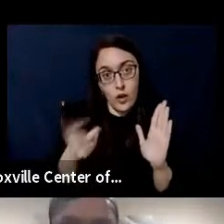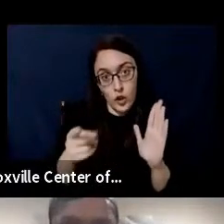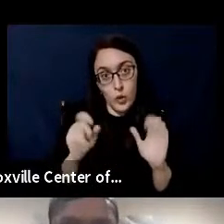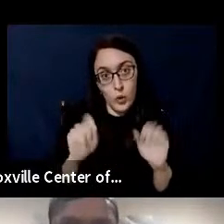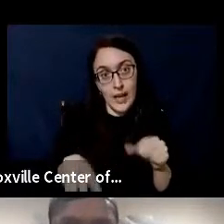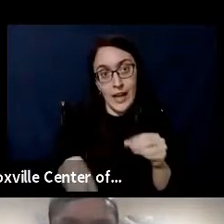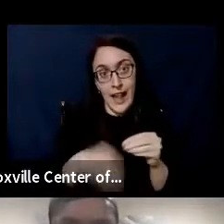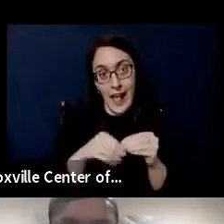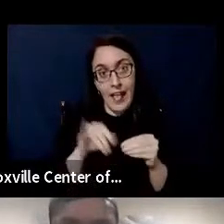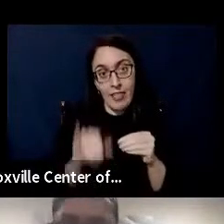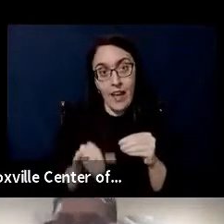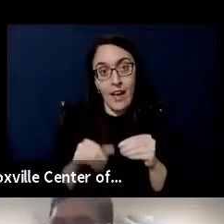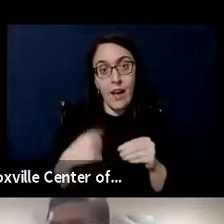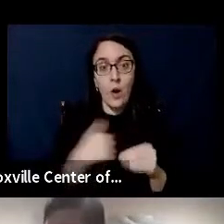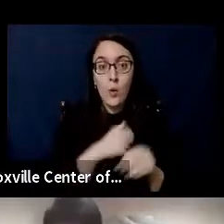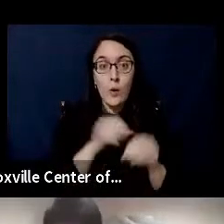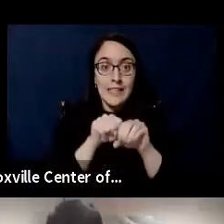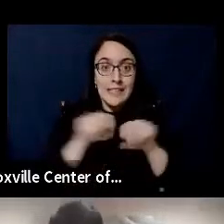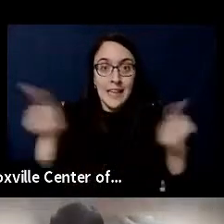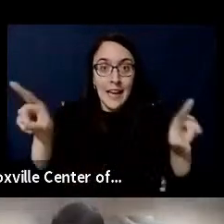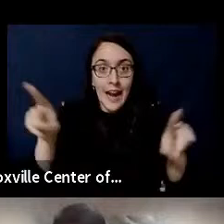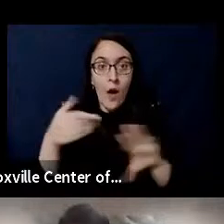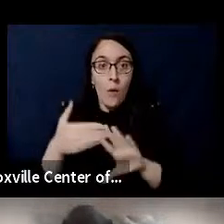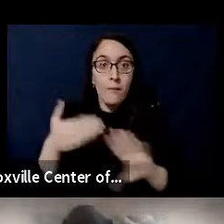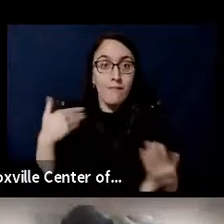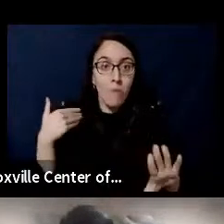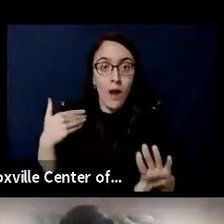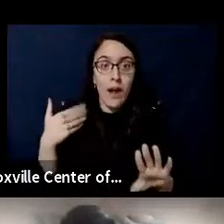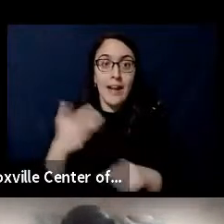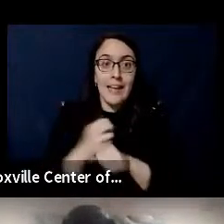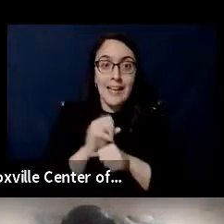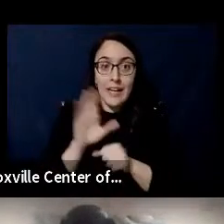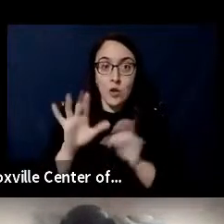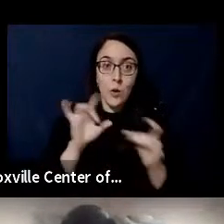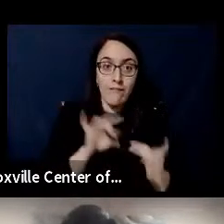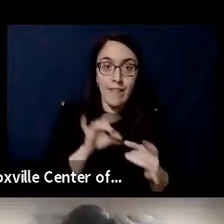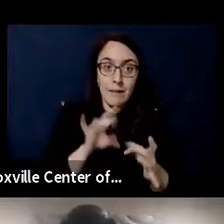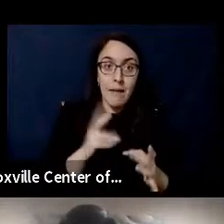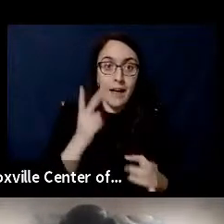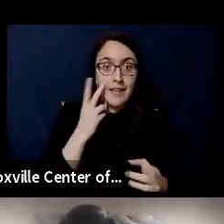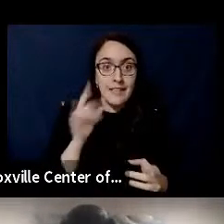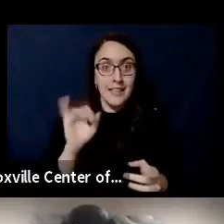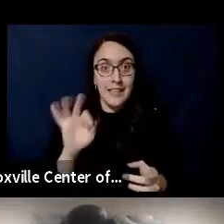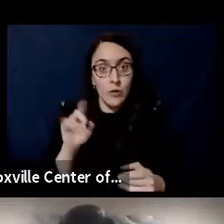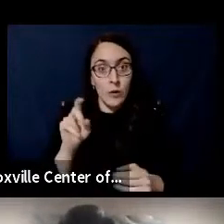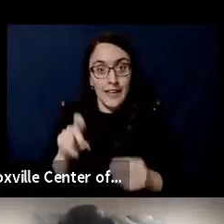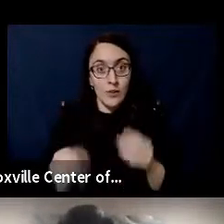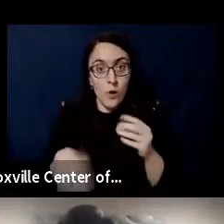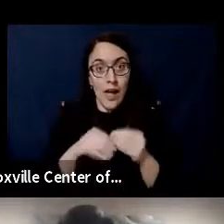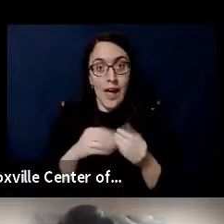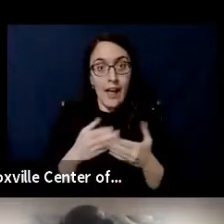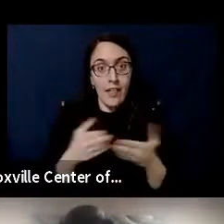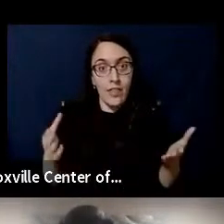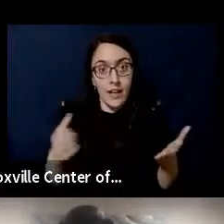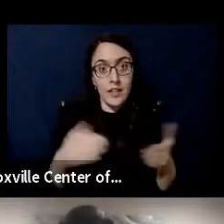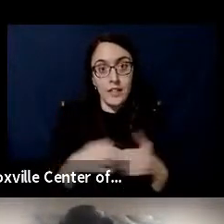that. We send it out beforehand to get your input, see if you need to add things, or NARDA